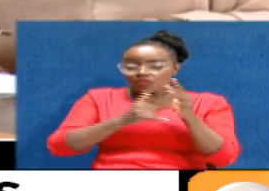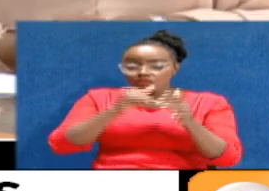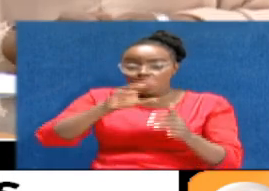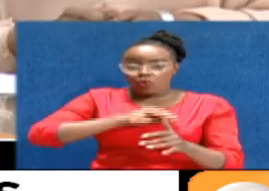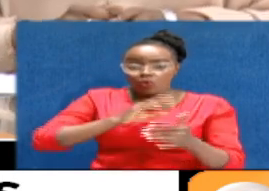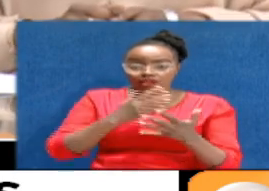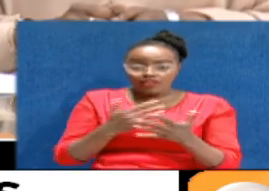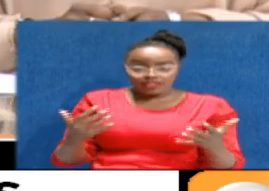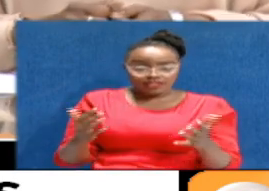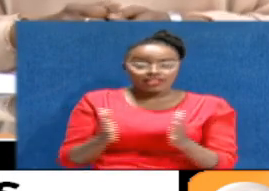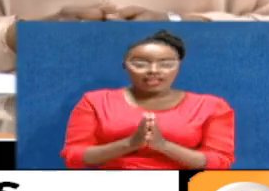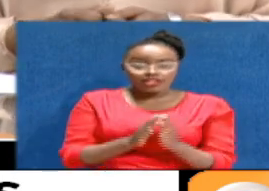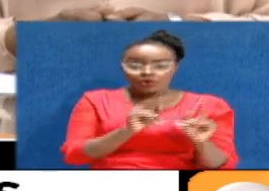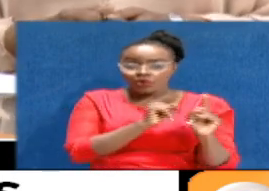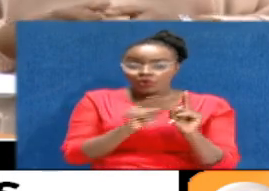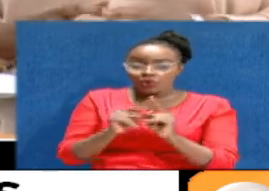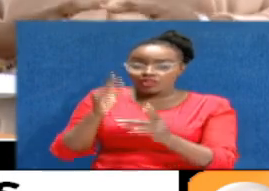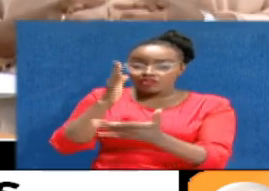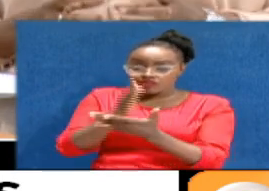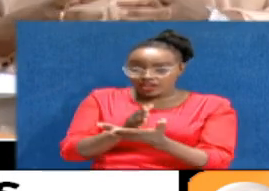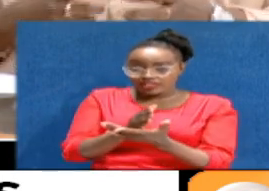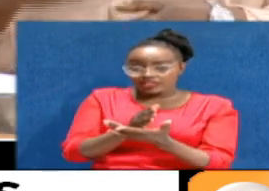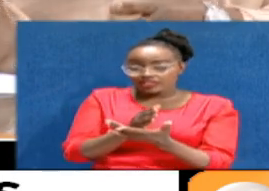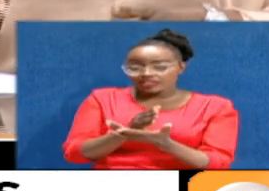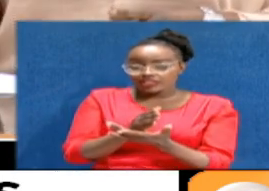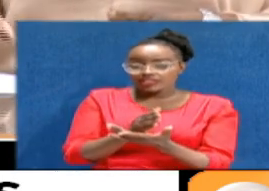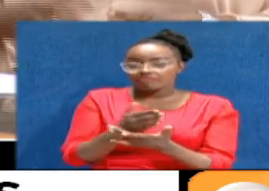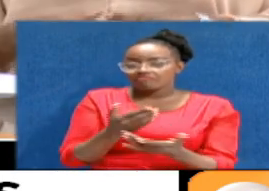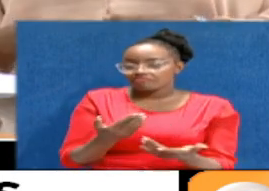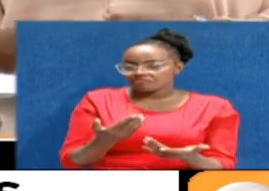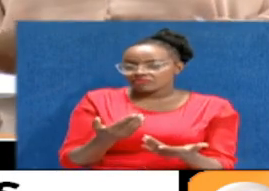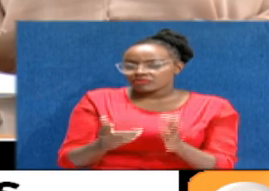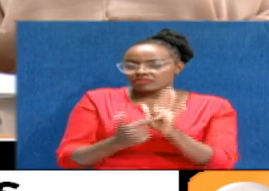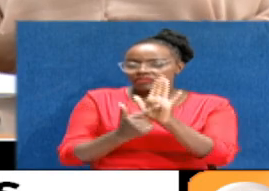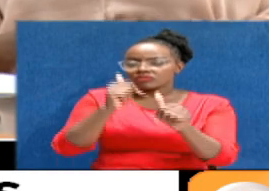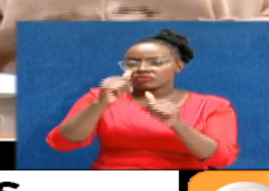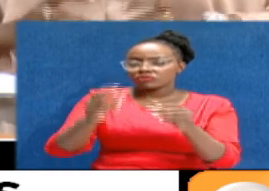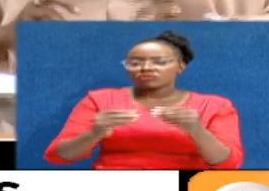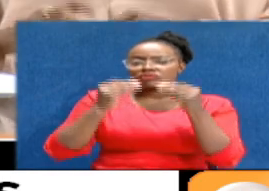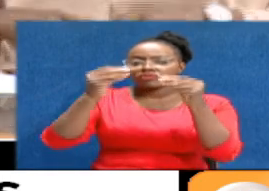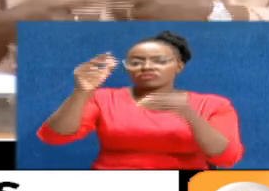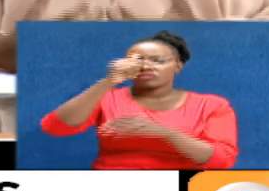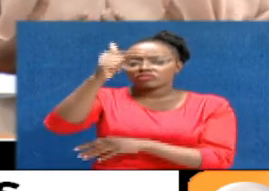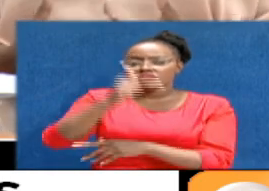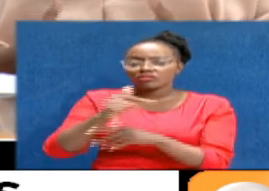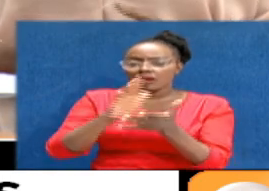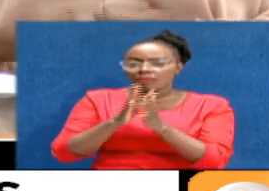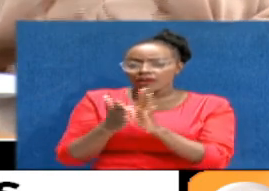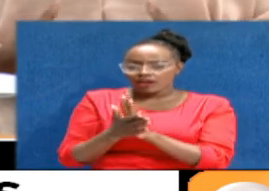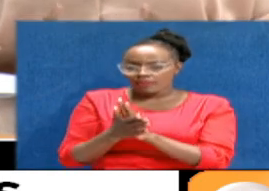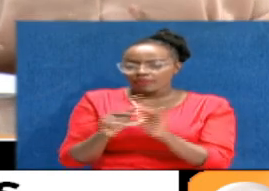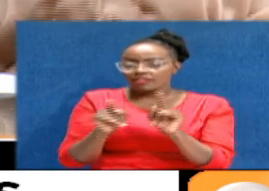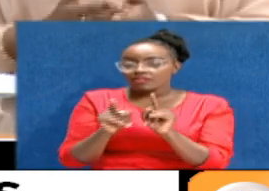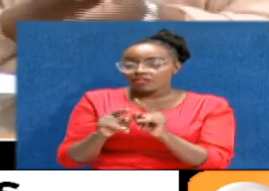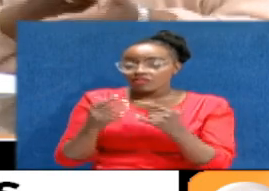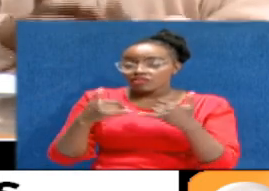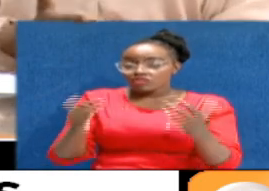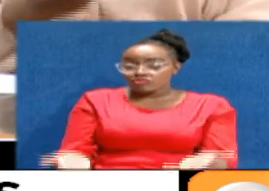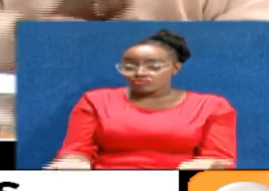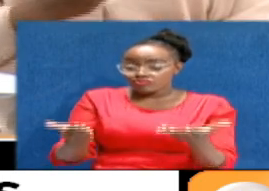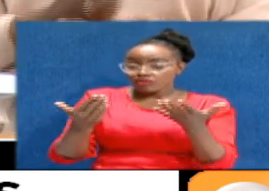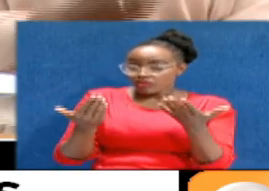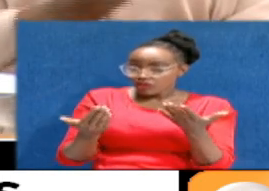goods. Mm-hmm. And also the fact that now it's, the example that was being given is that Tanzania is becoming woke, inaanza kuamka, and